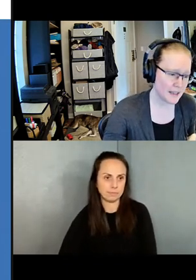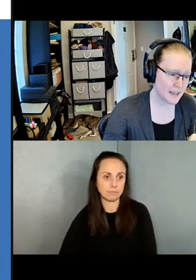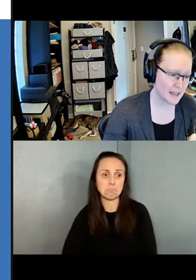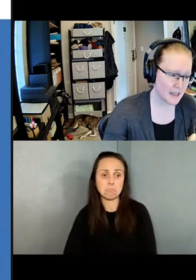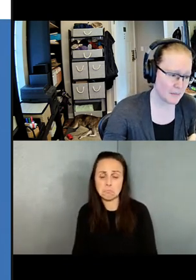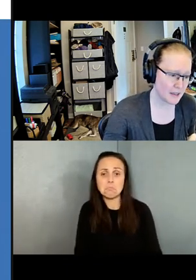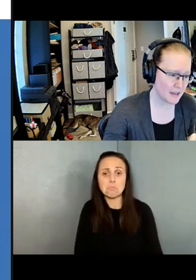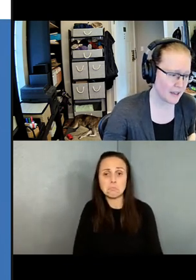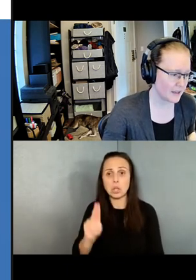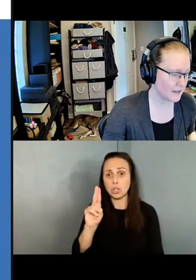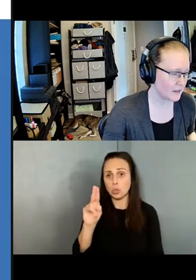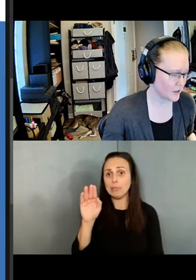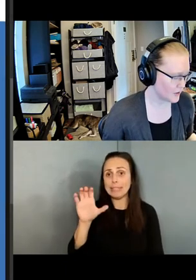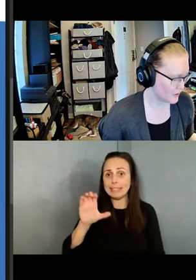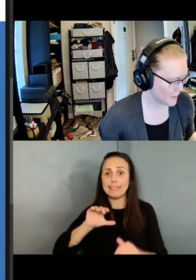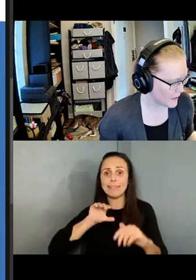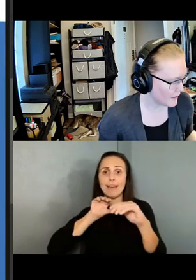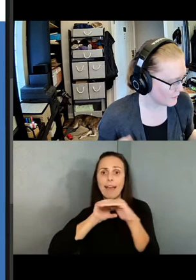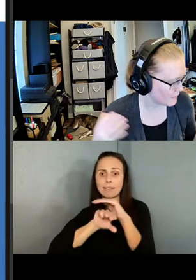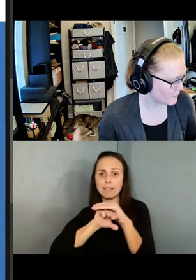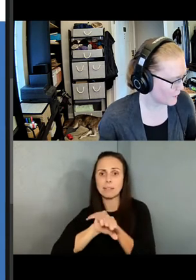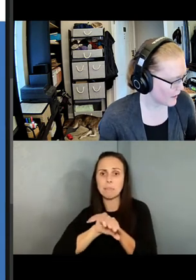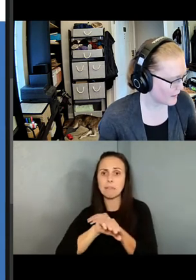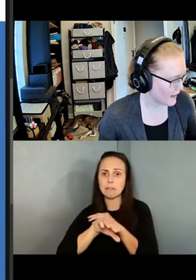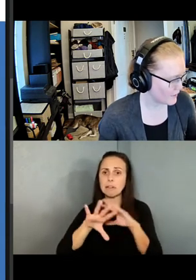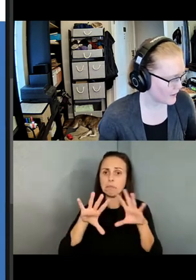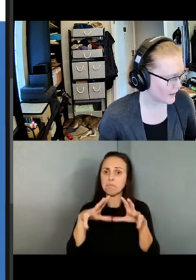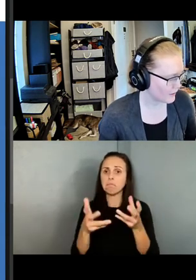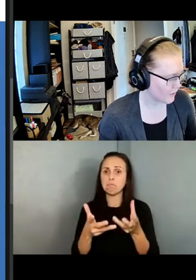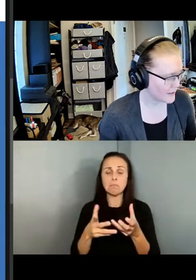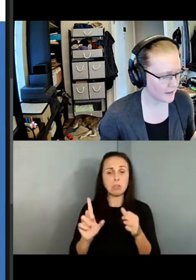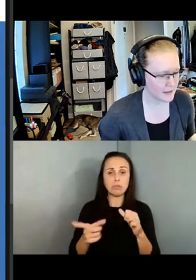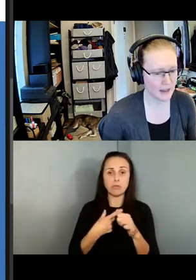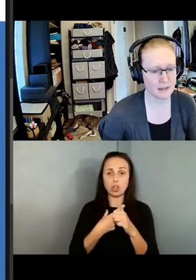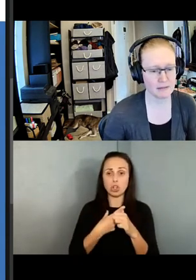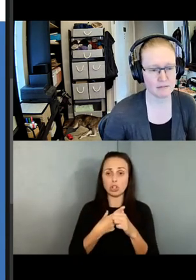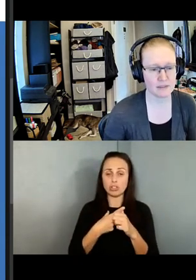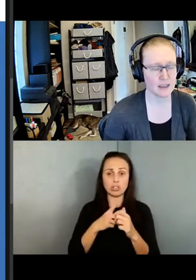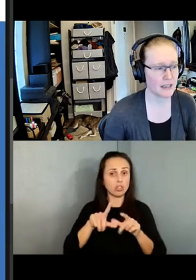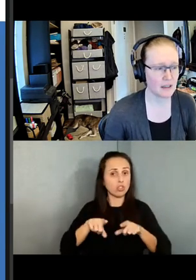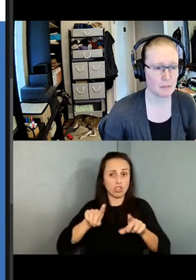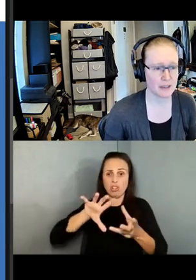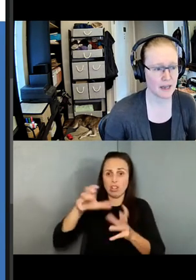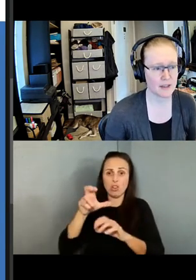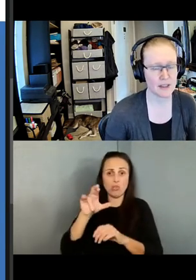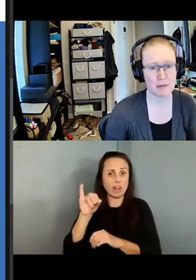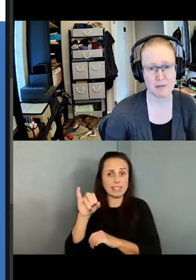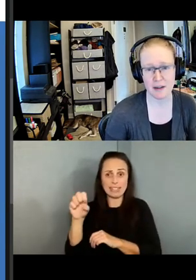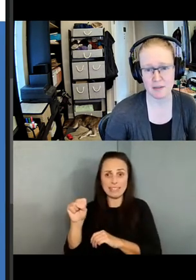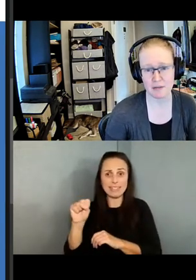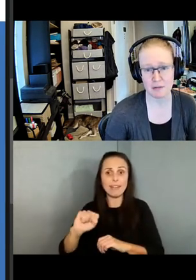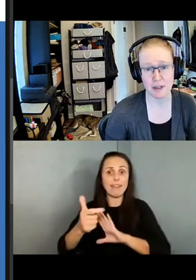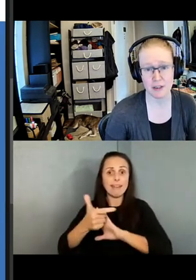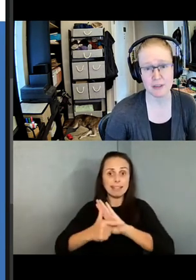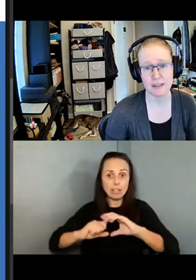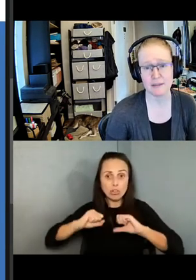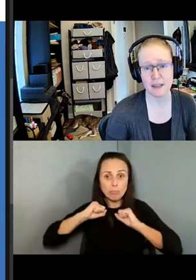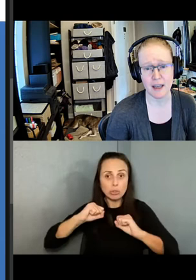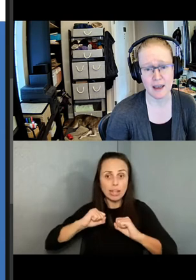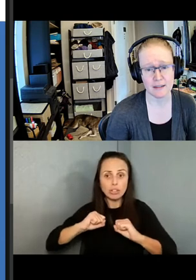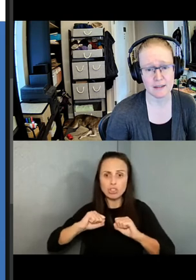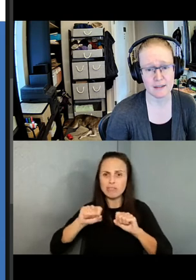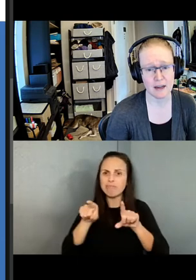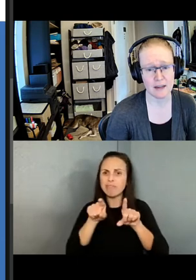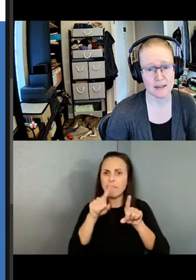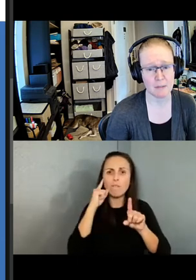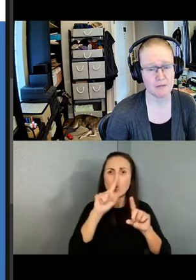UBC accessibility looked to me, when I encountered it in crisis, like the legal protections provided through a union